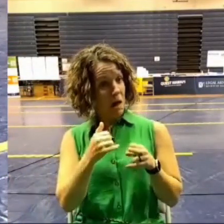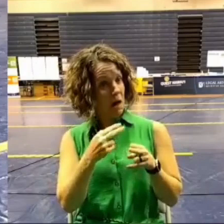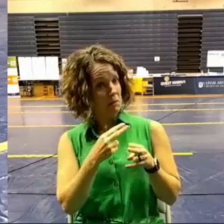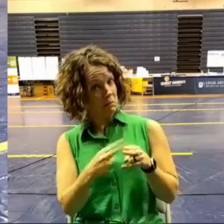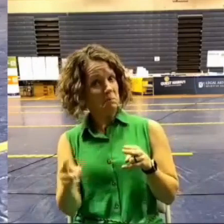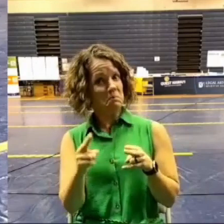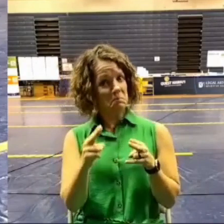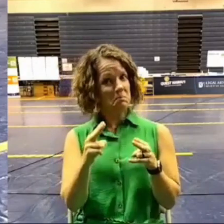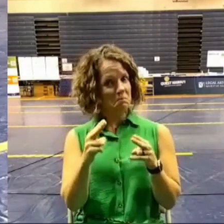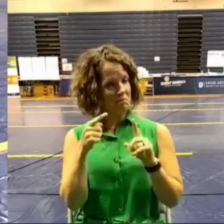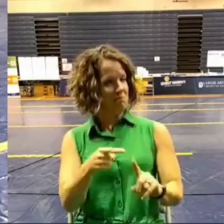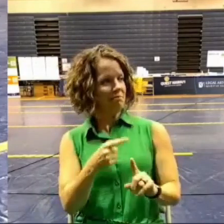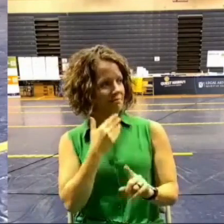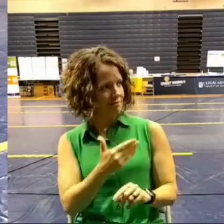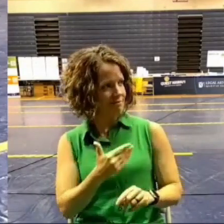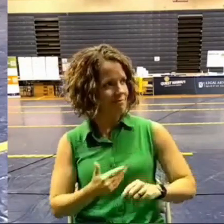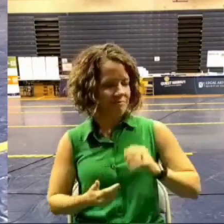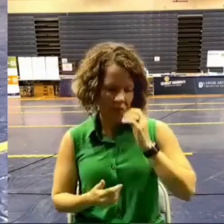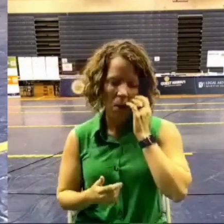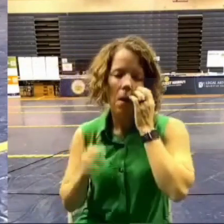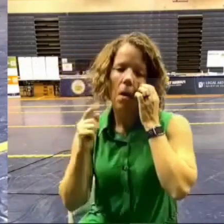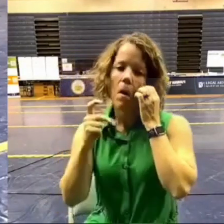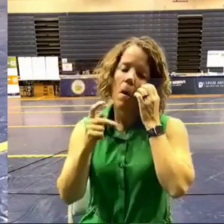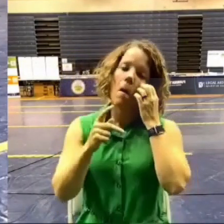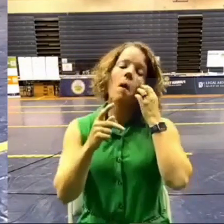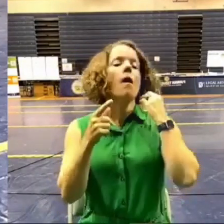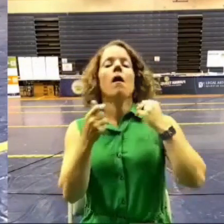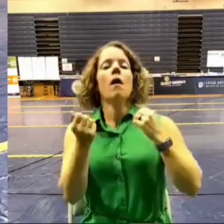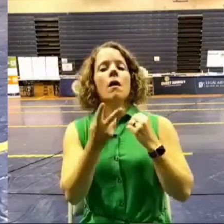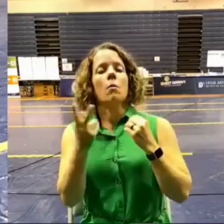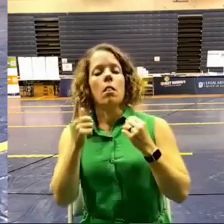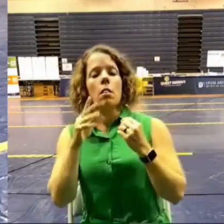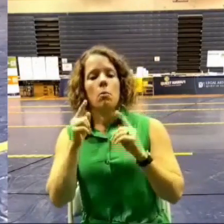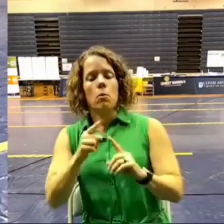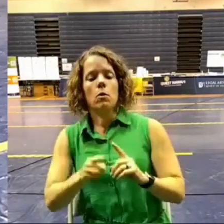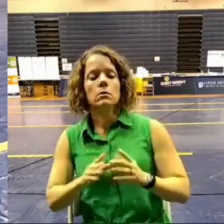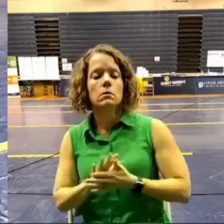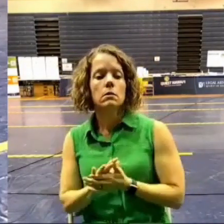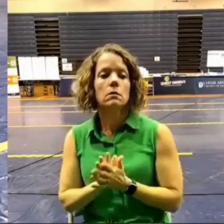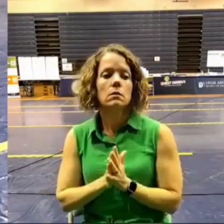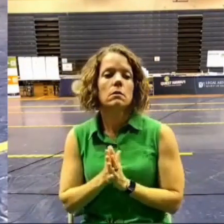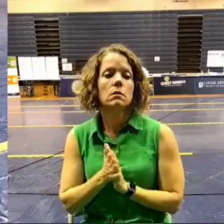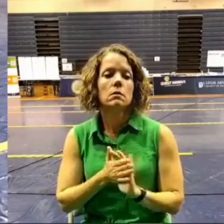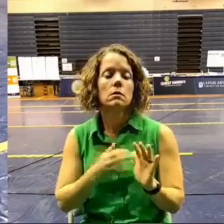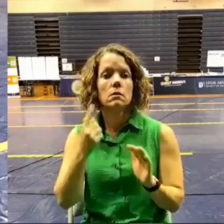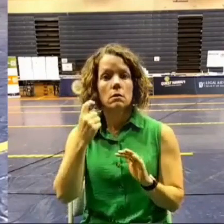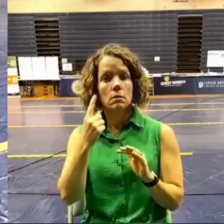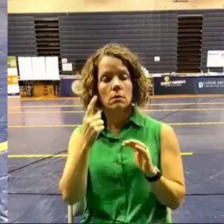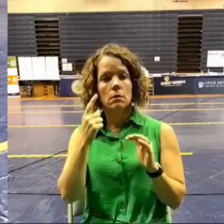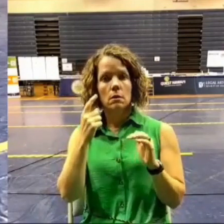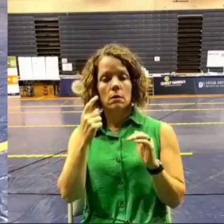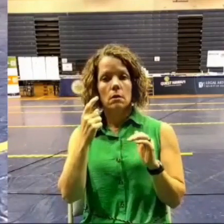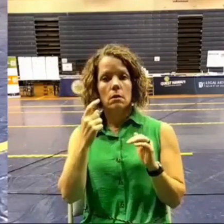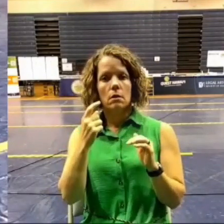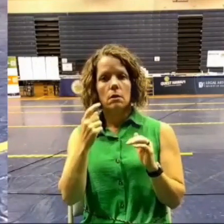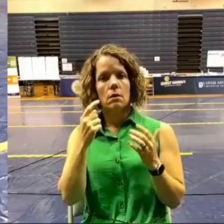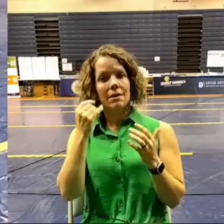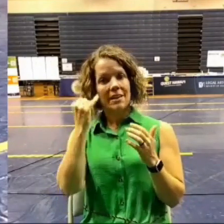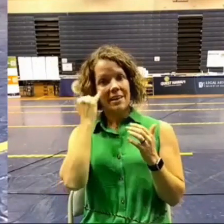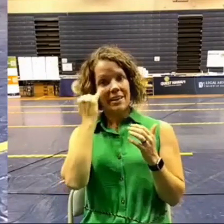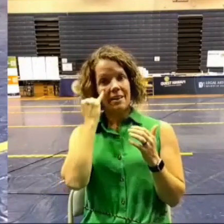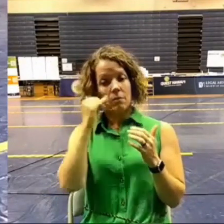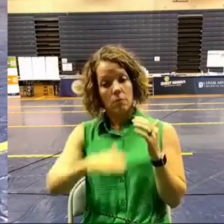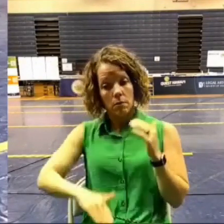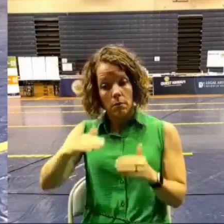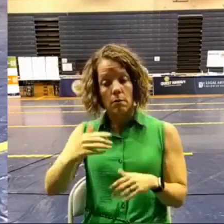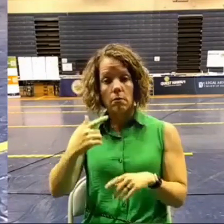That was the short one. So I'm just going to talk about a couple other things. You don't have to be from West Maui to care